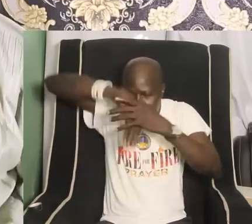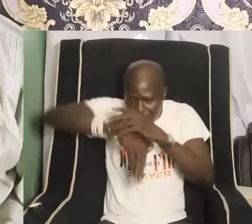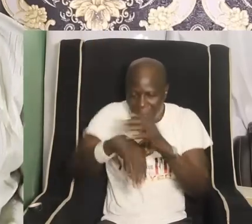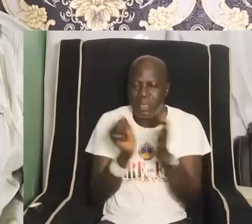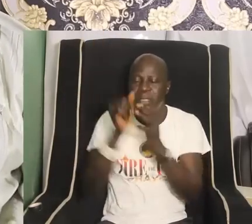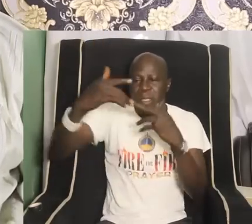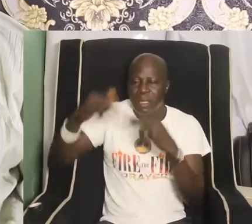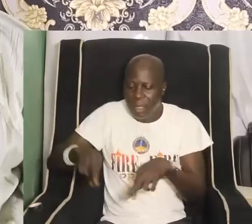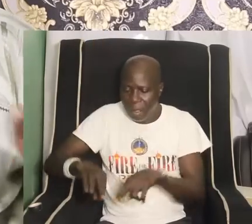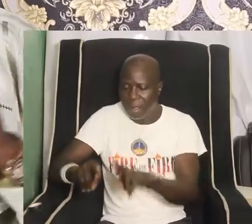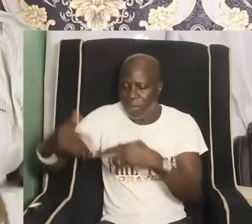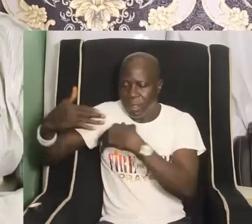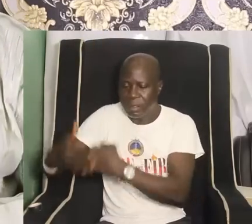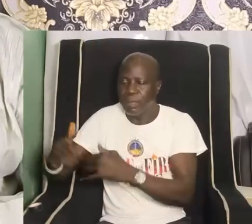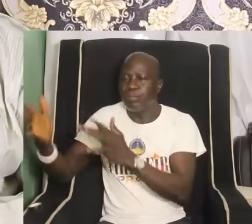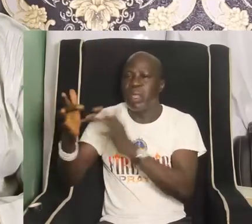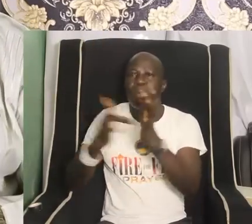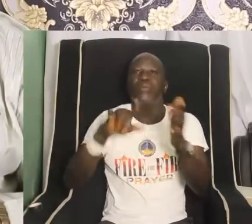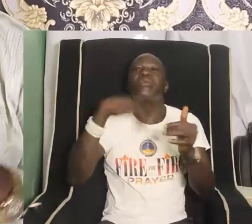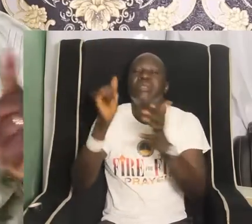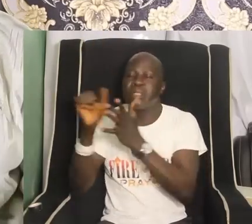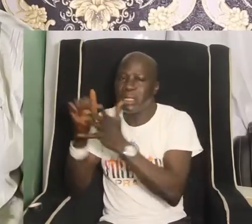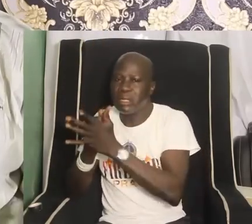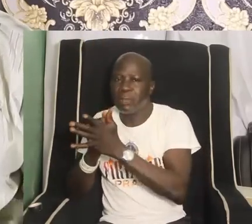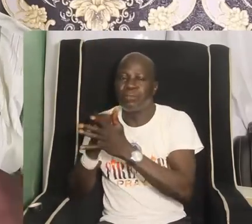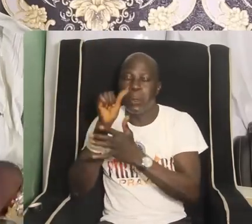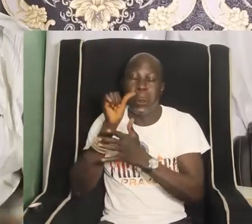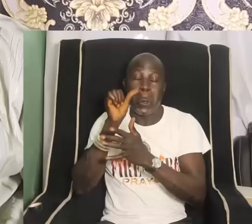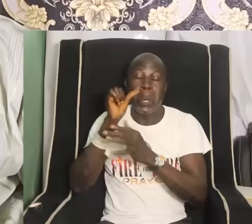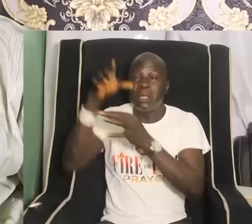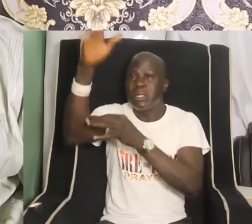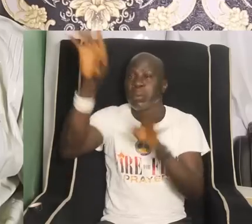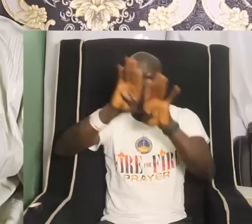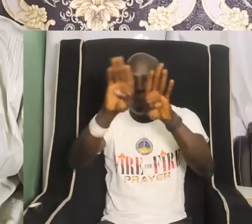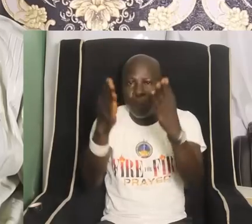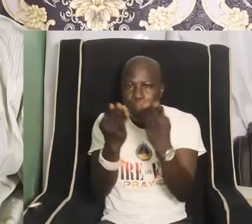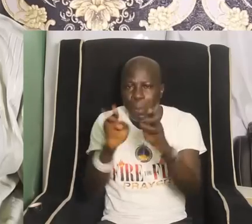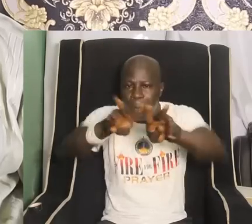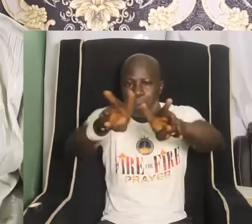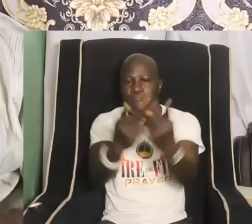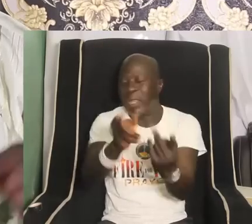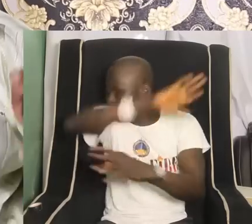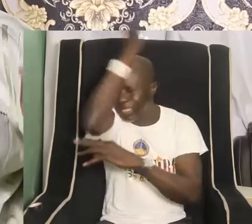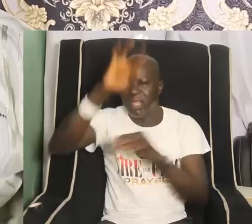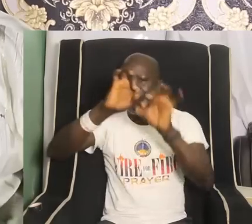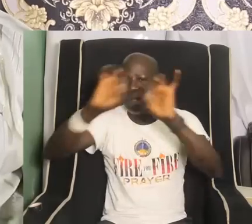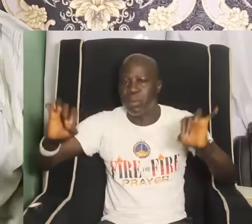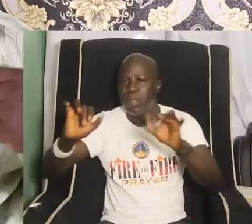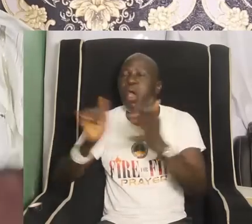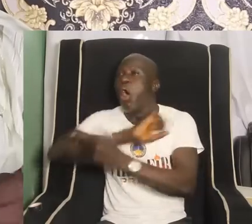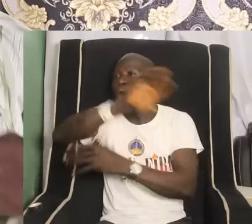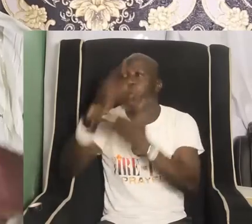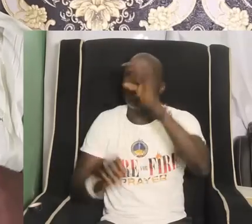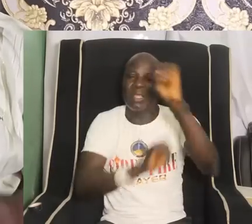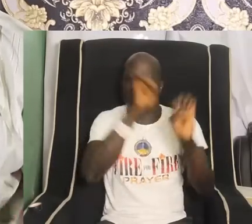that is planted at the riverside. bíbélì sọ wípé. the bible says. ewé ẹ̀ kì yóò rẹ̀. is tree with leaf will not wither. àti